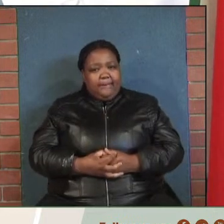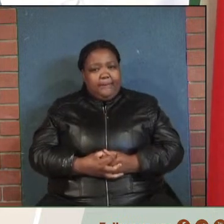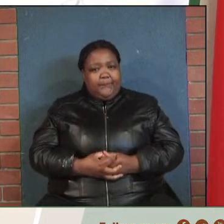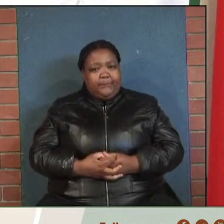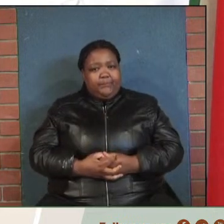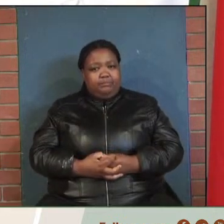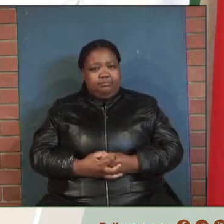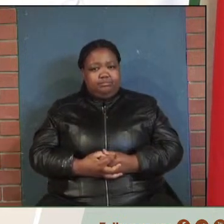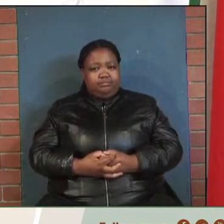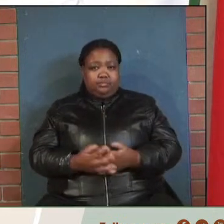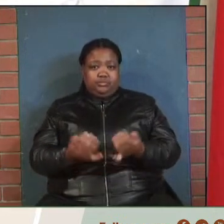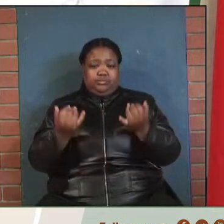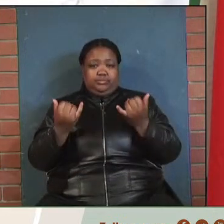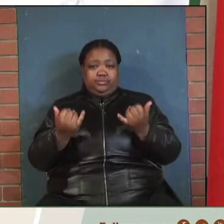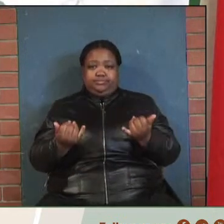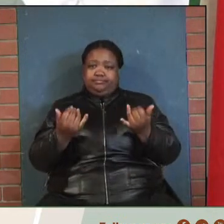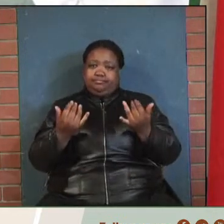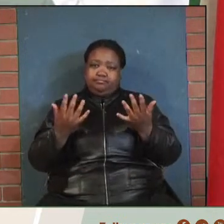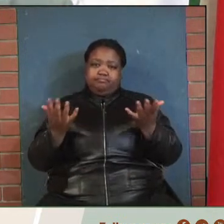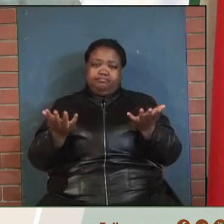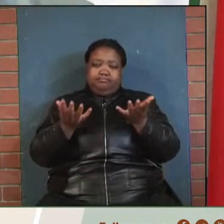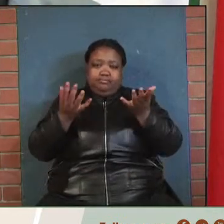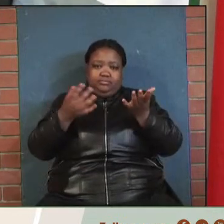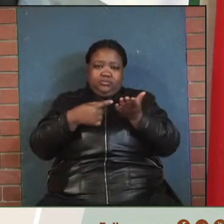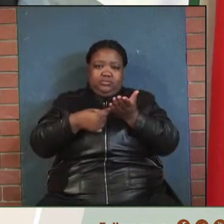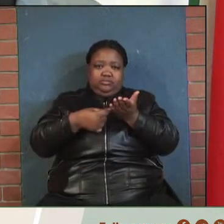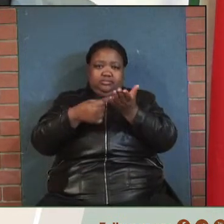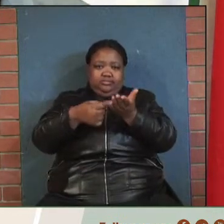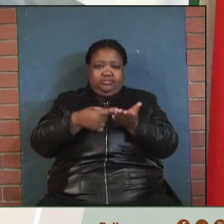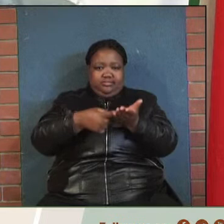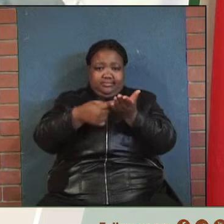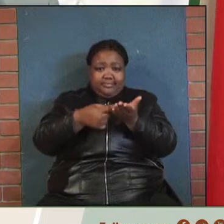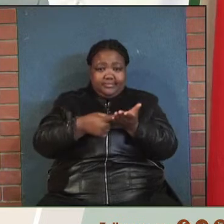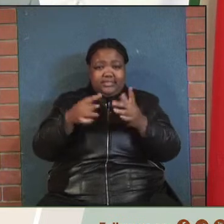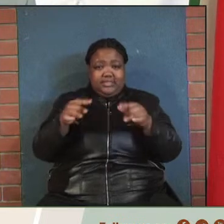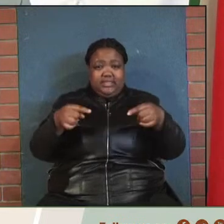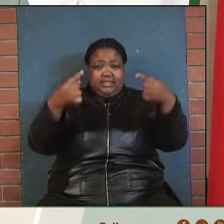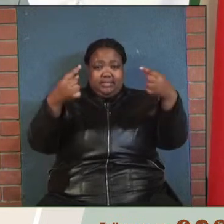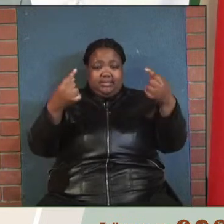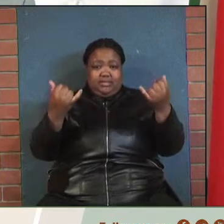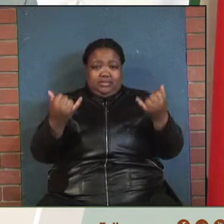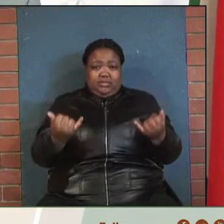The debate topics that will be held today are as follows: